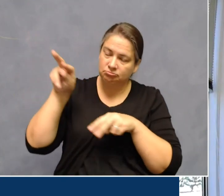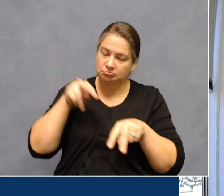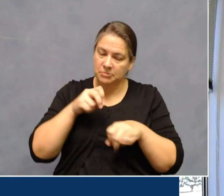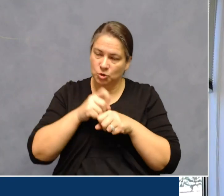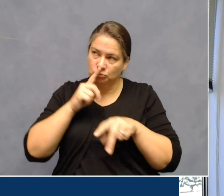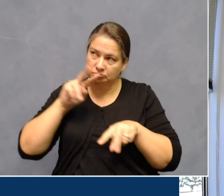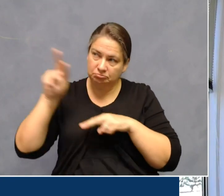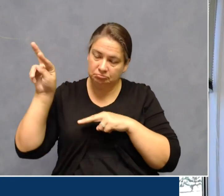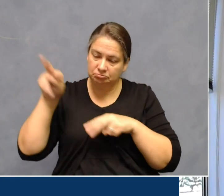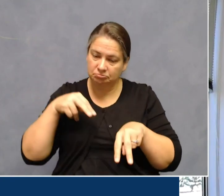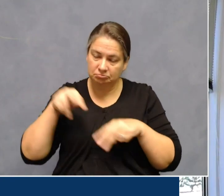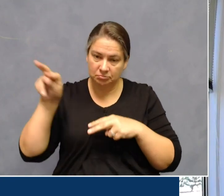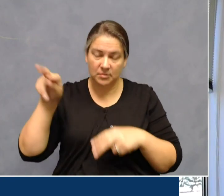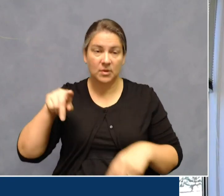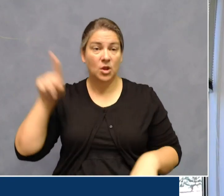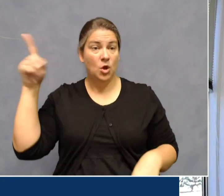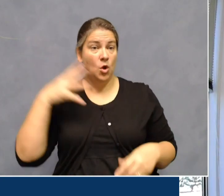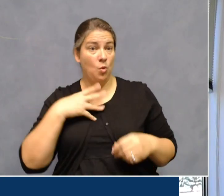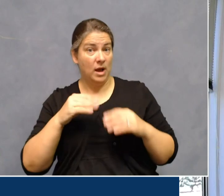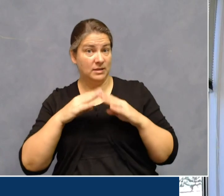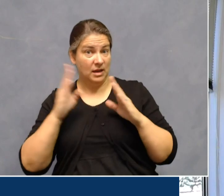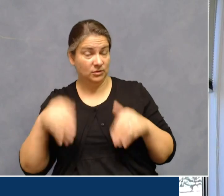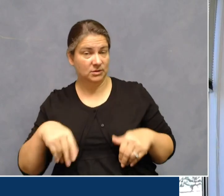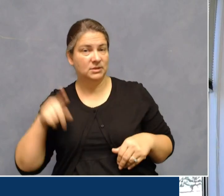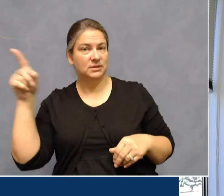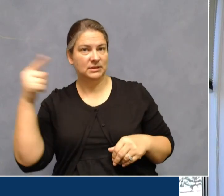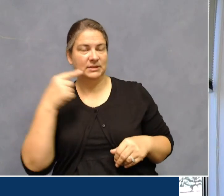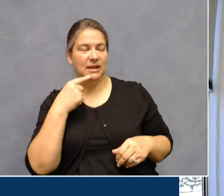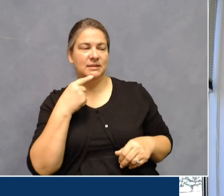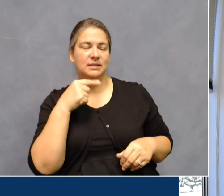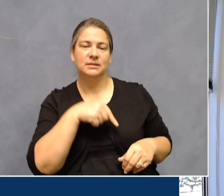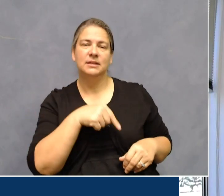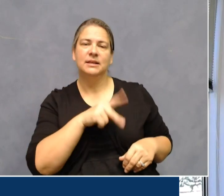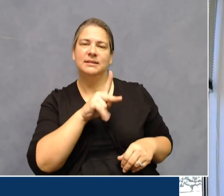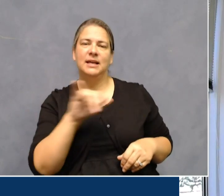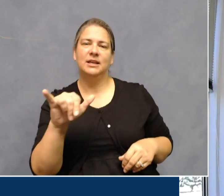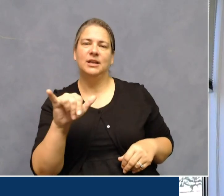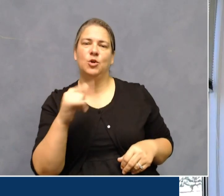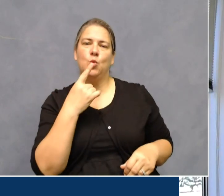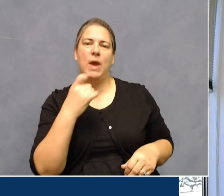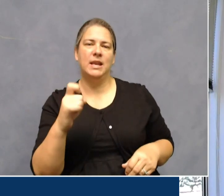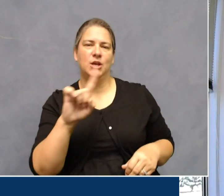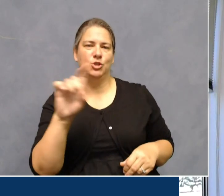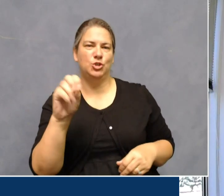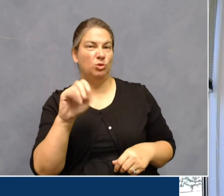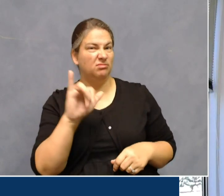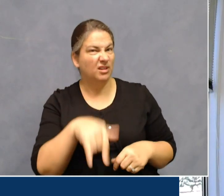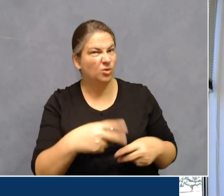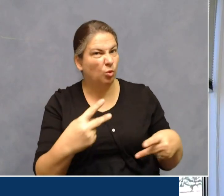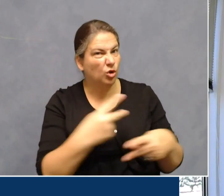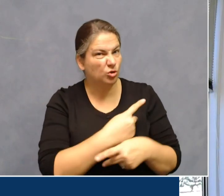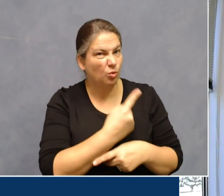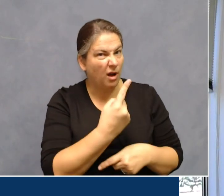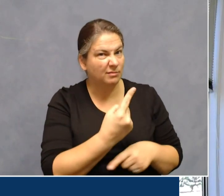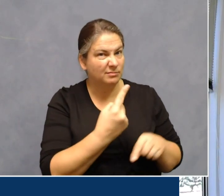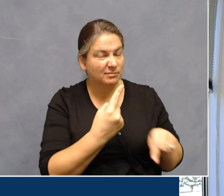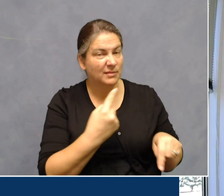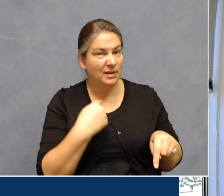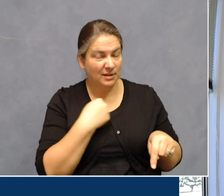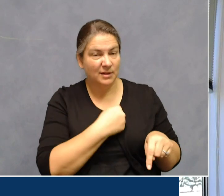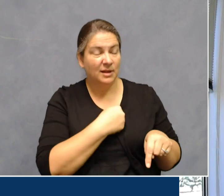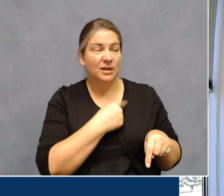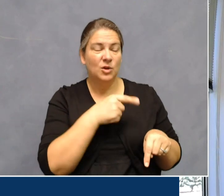the red zone for cases. That's the worst color. And we have 101 or more new cases per